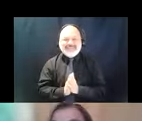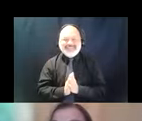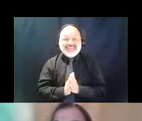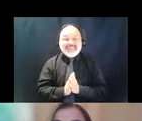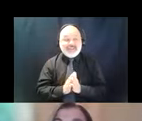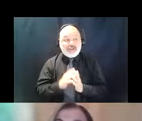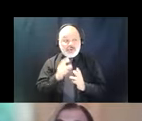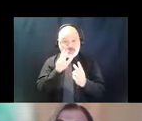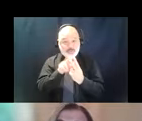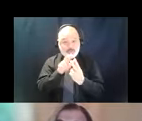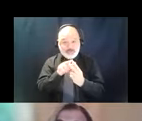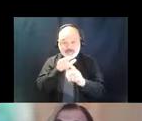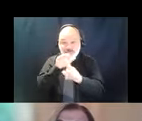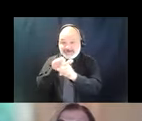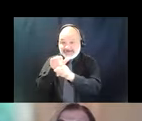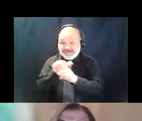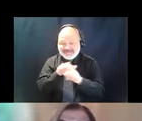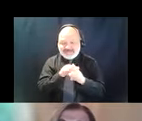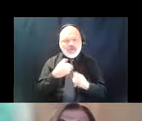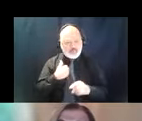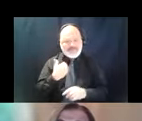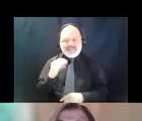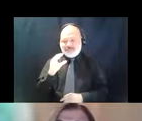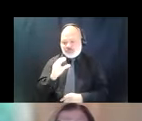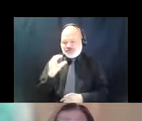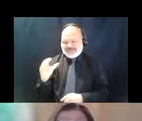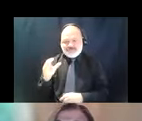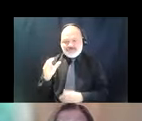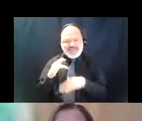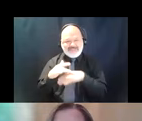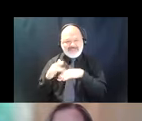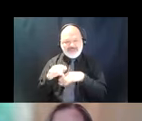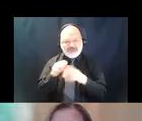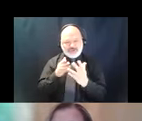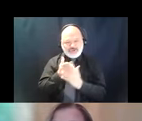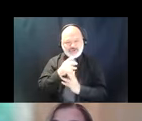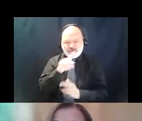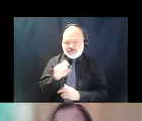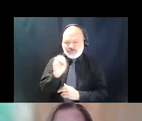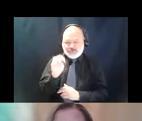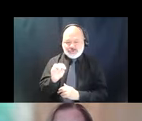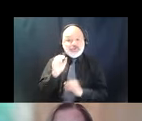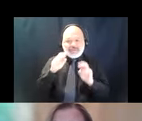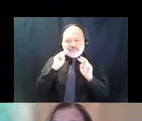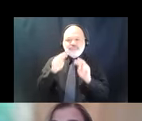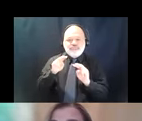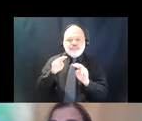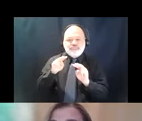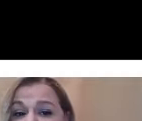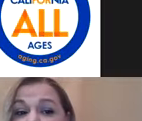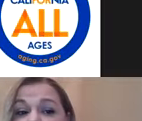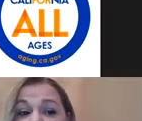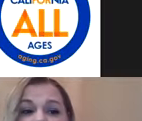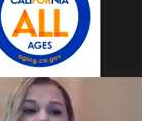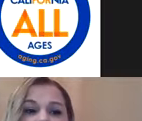Just a couple of reminders, we do have closed captioning available through Zoom. You should be able to toggle on the text using